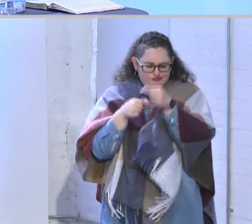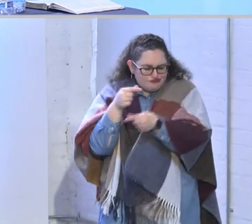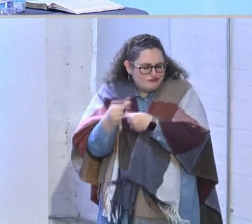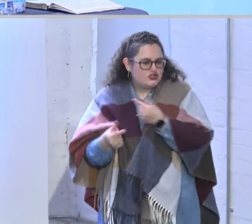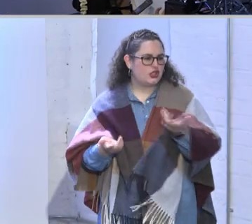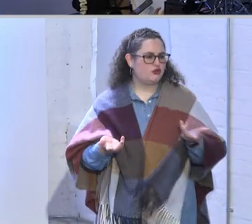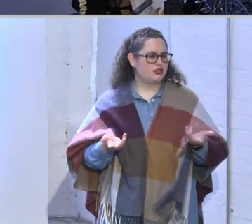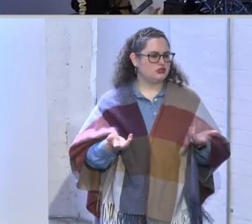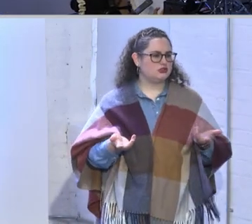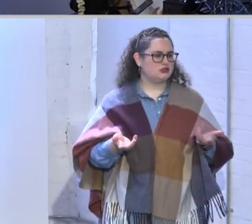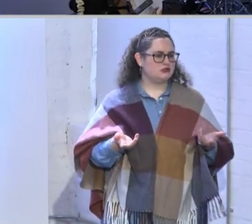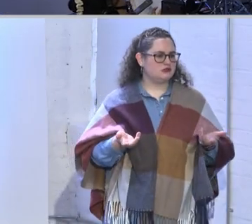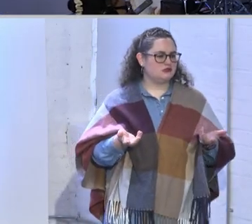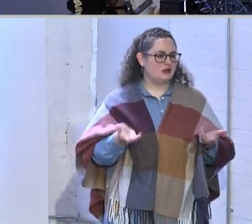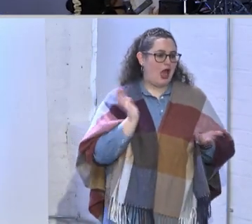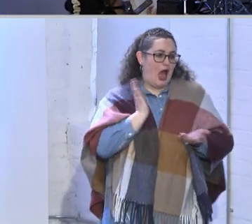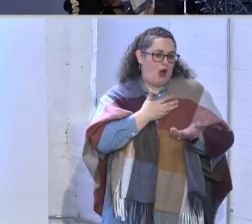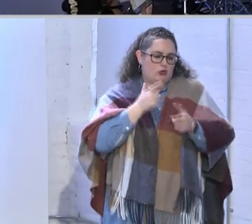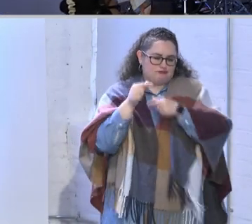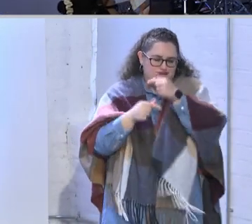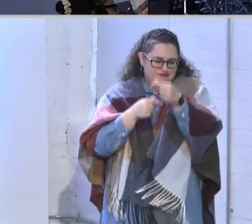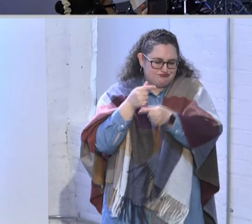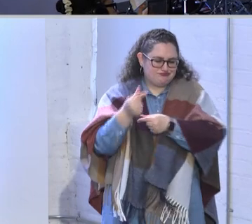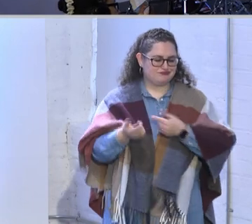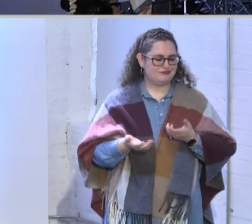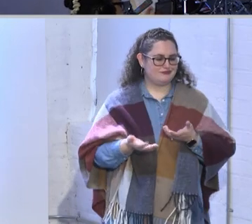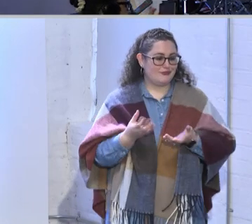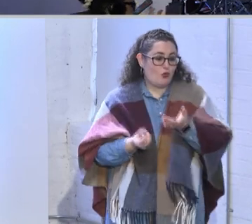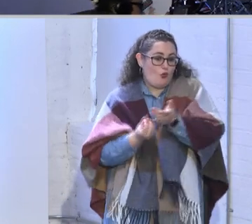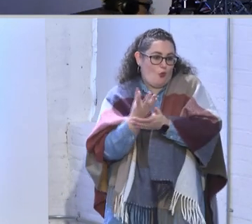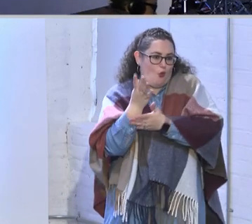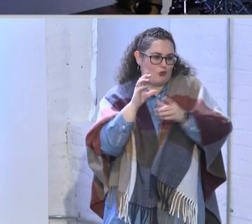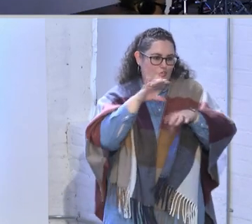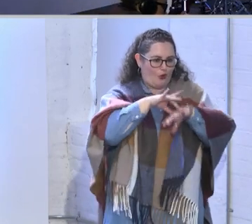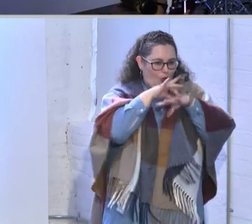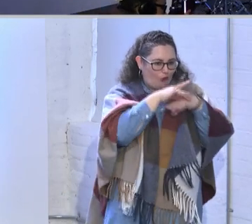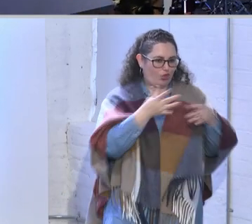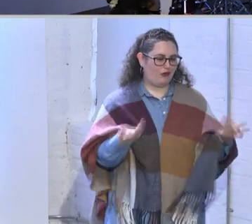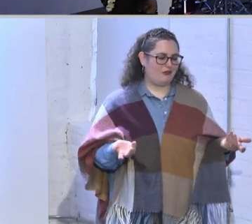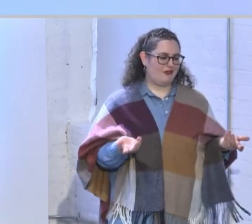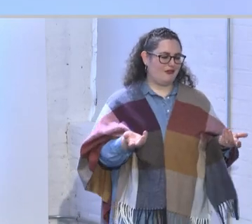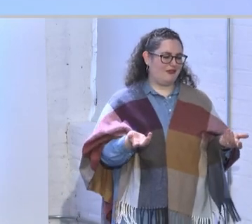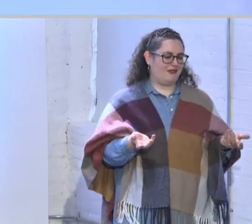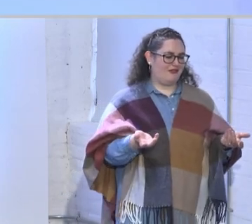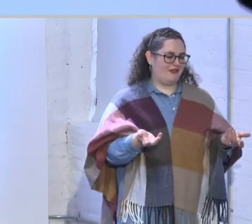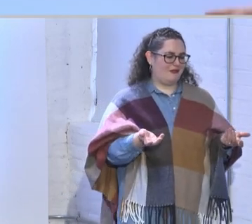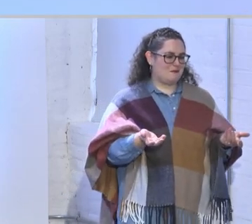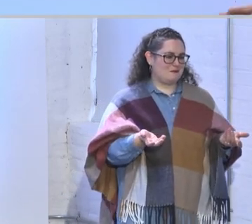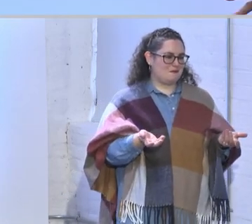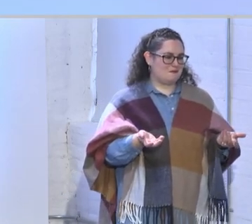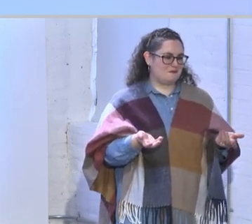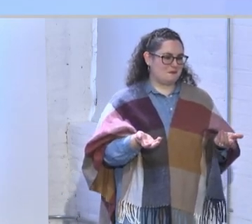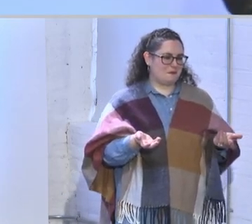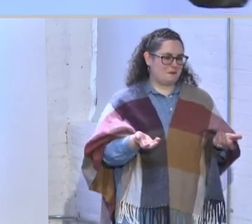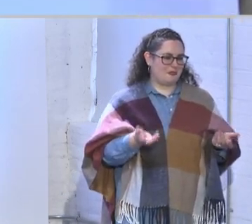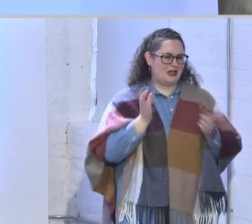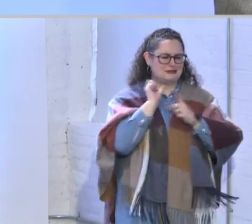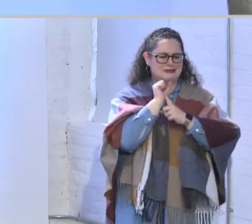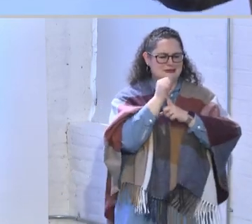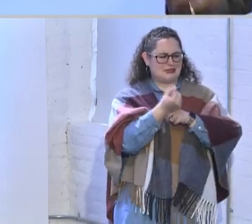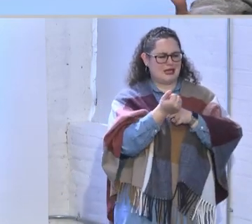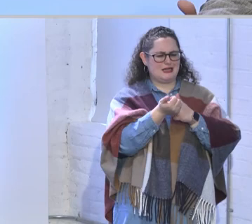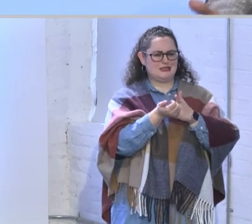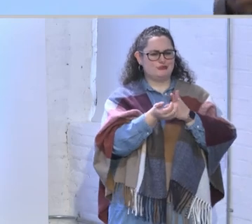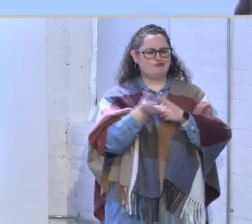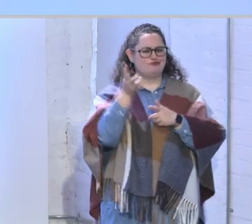multiply talks about populating the earth. And this, I don't know if you study societies and